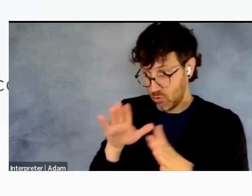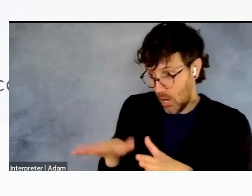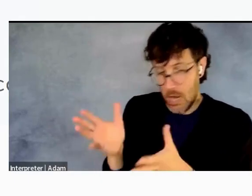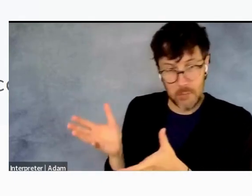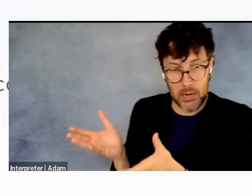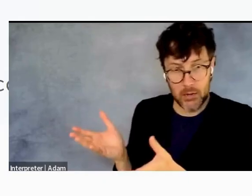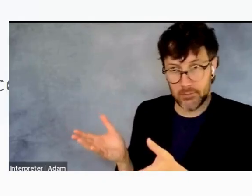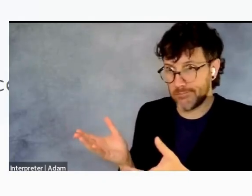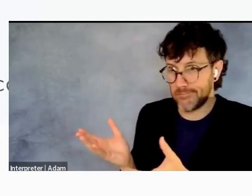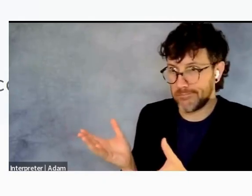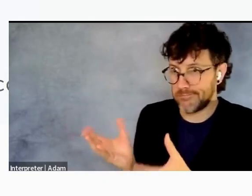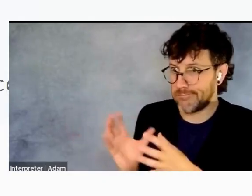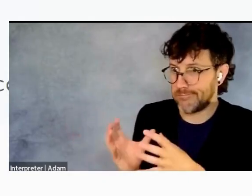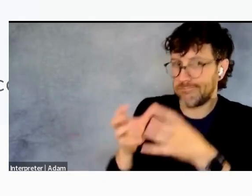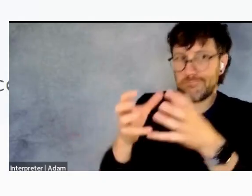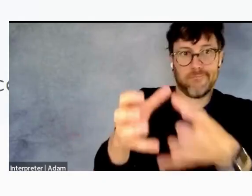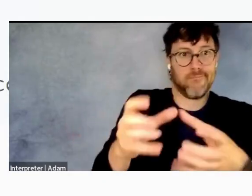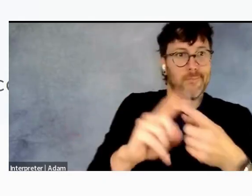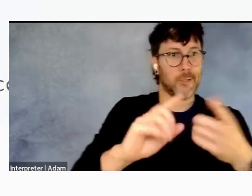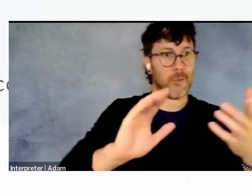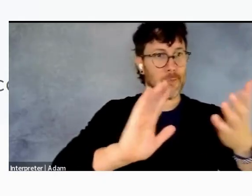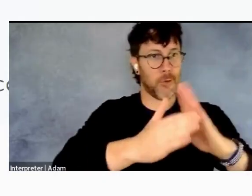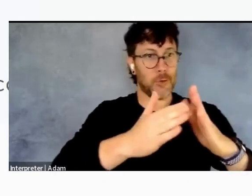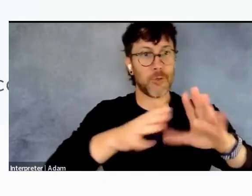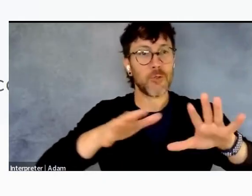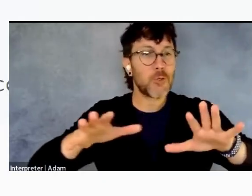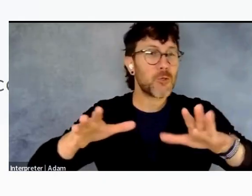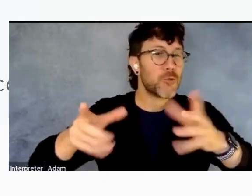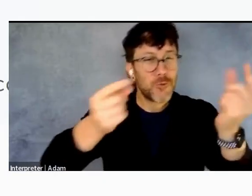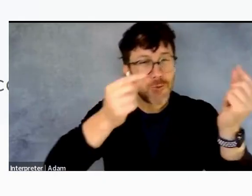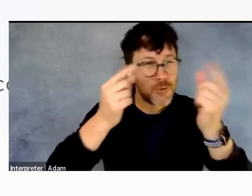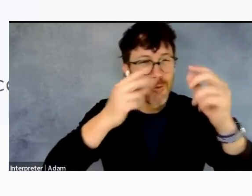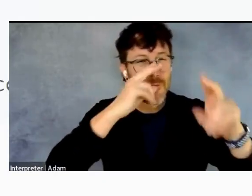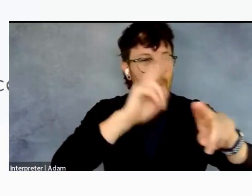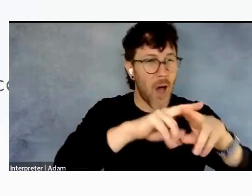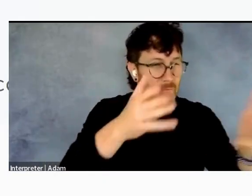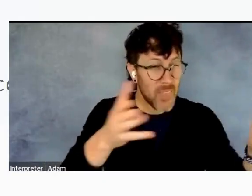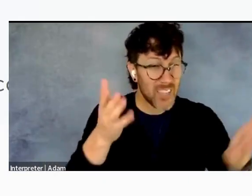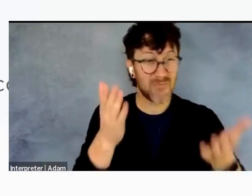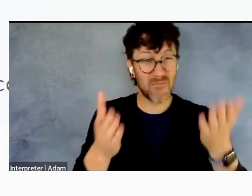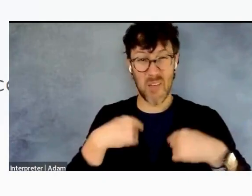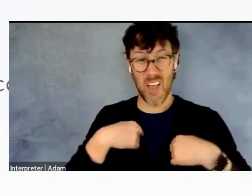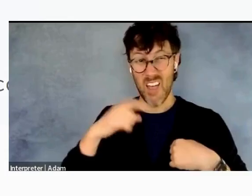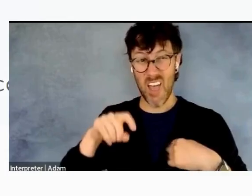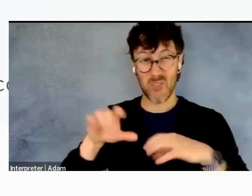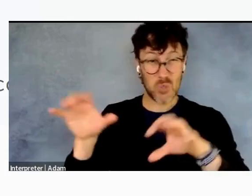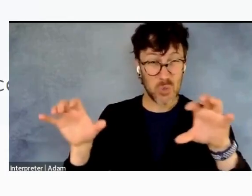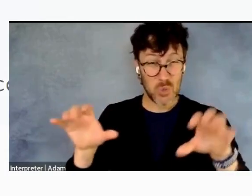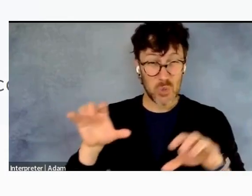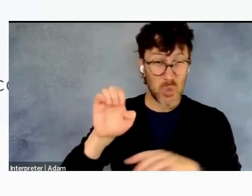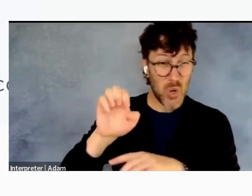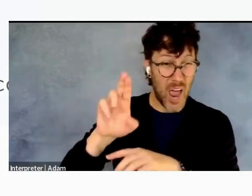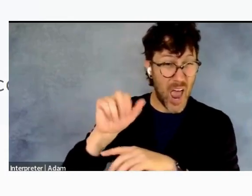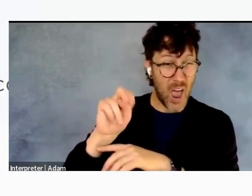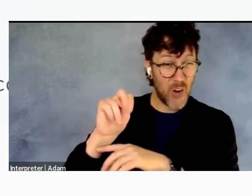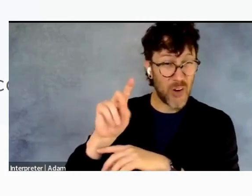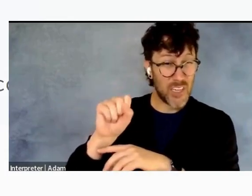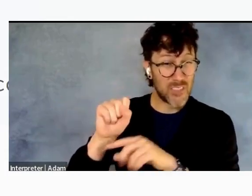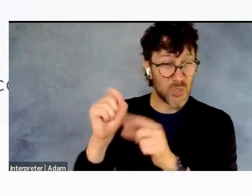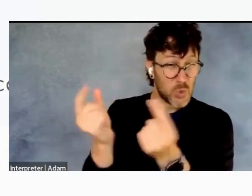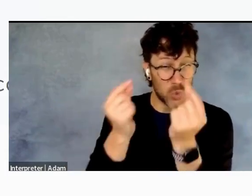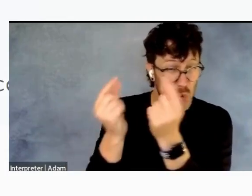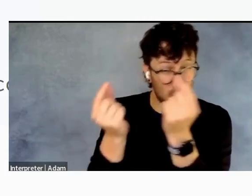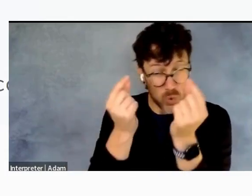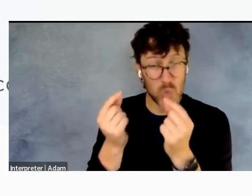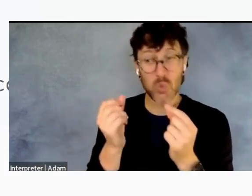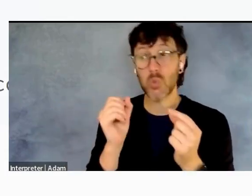to do fun things, or to do things that, just errands you need to run, or maybe scheduling appointments is also something that you probably